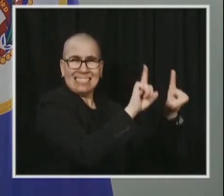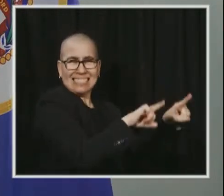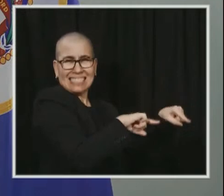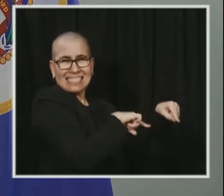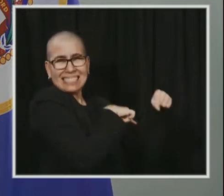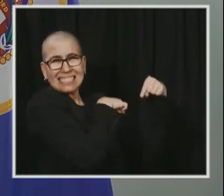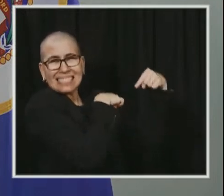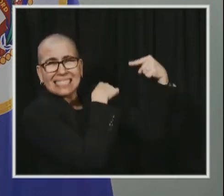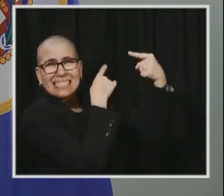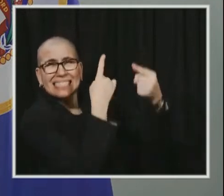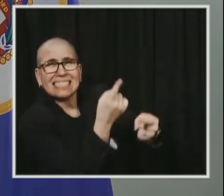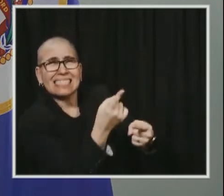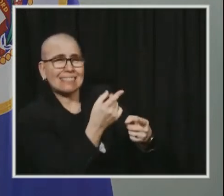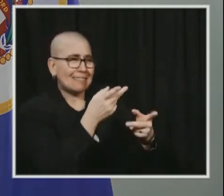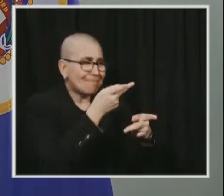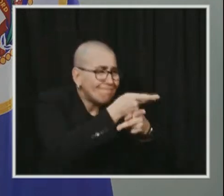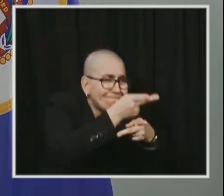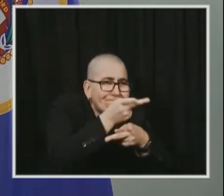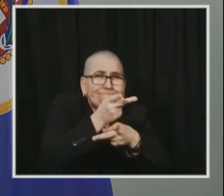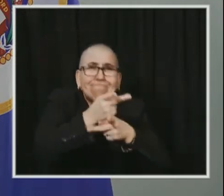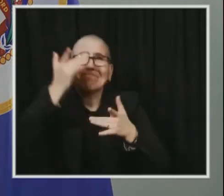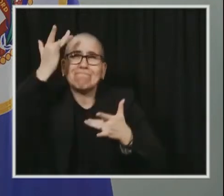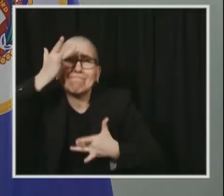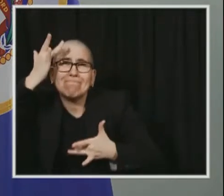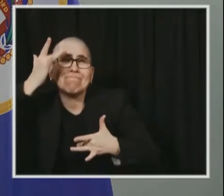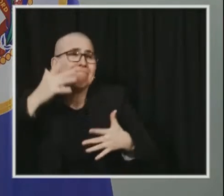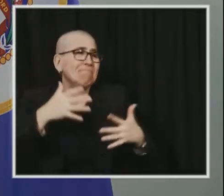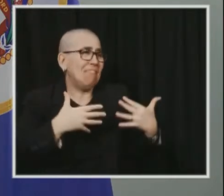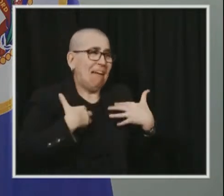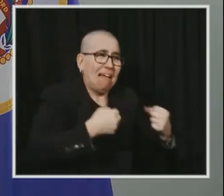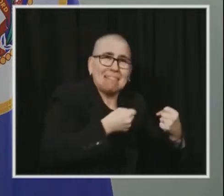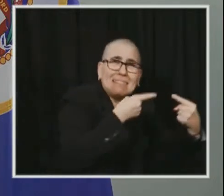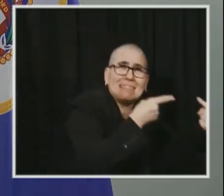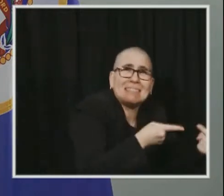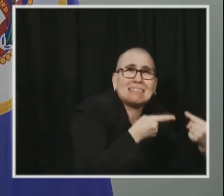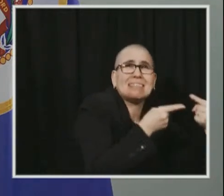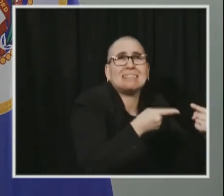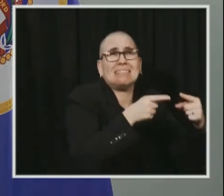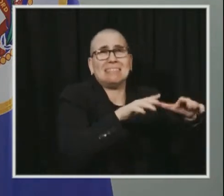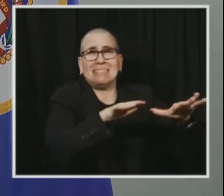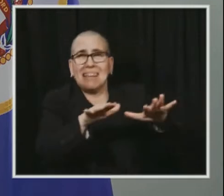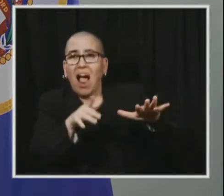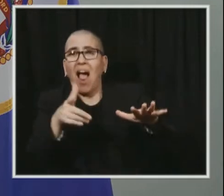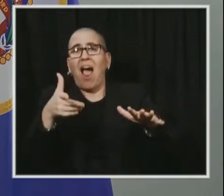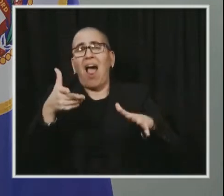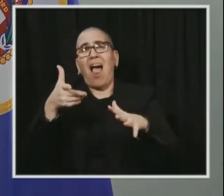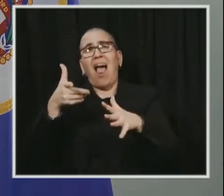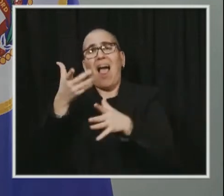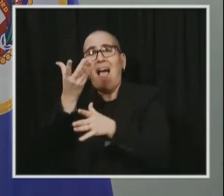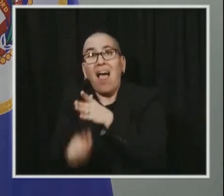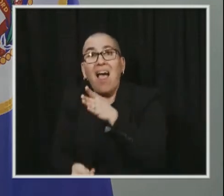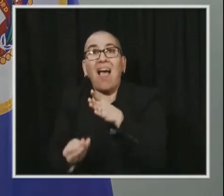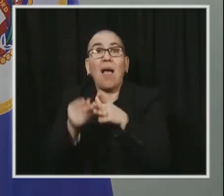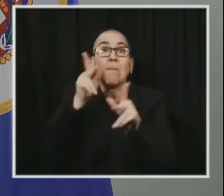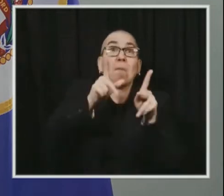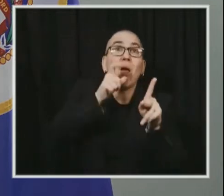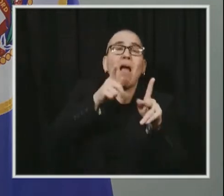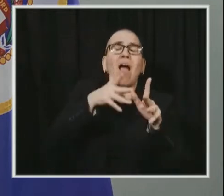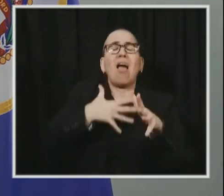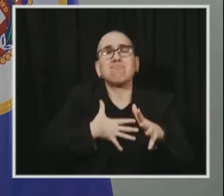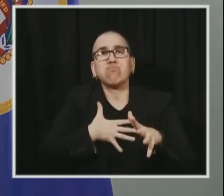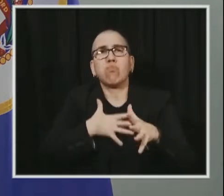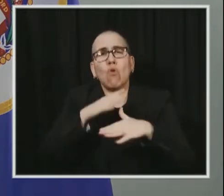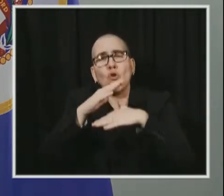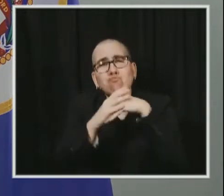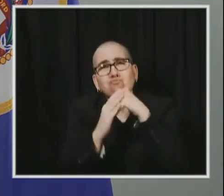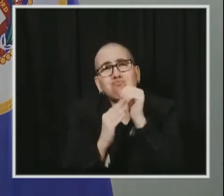ill, to heal the sick, and comfort the grieving. We still have a lot of work to do, and I want to thank